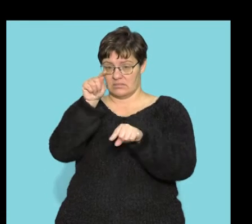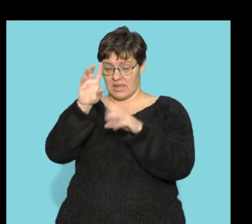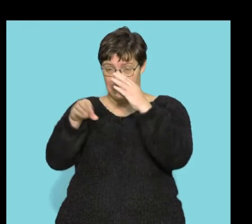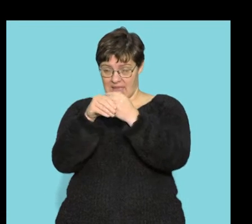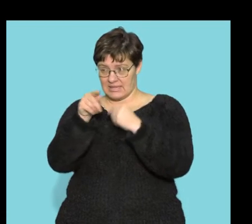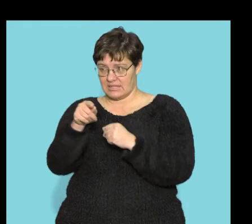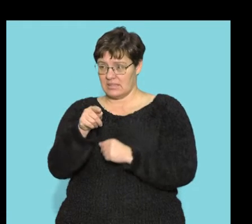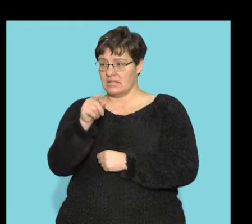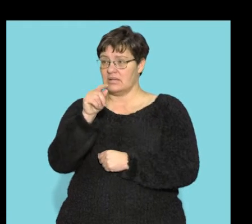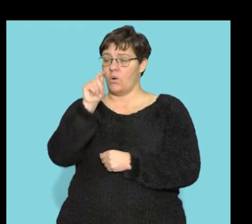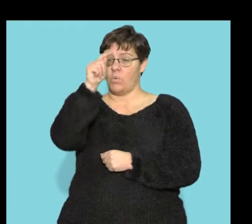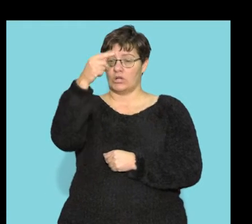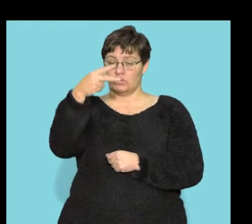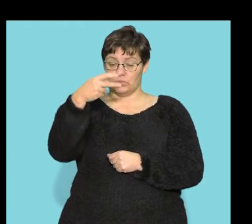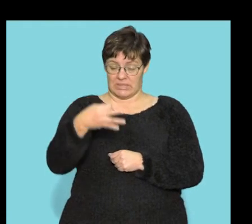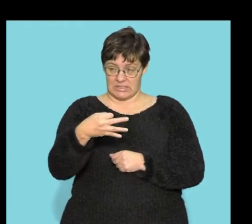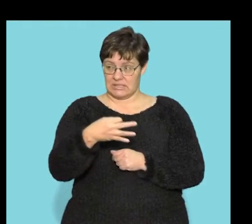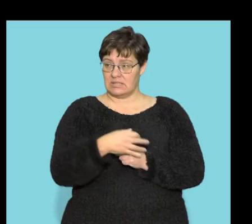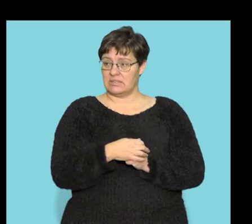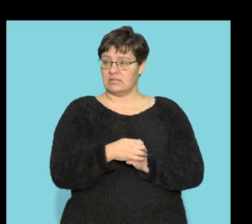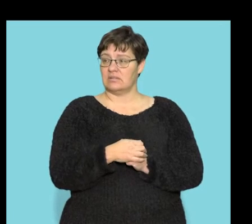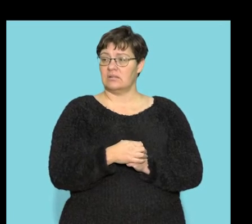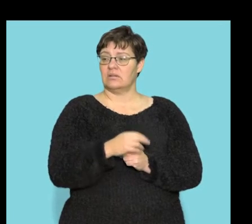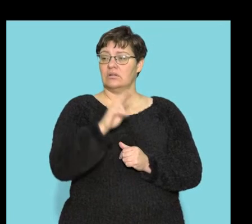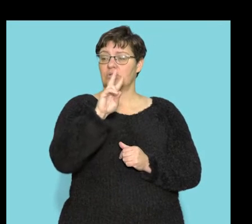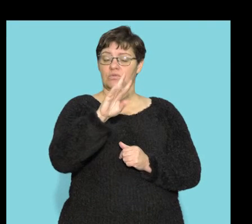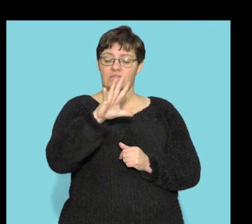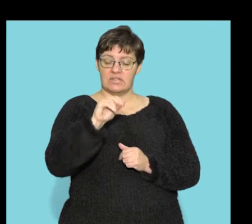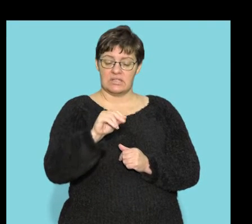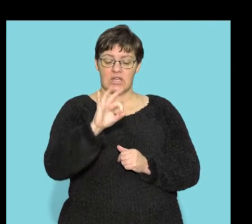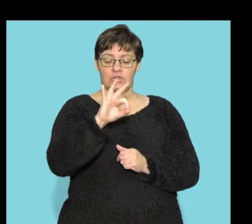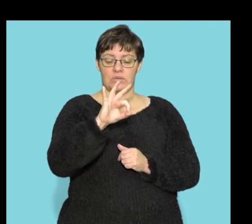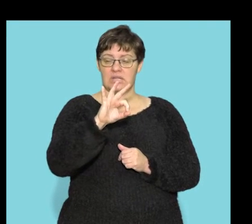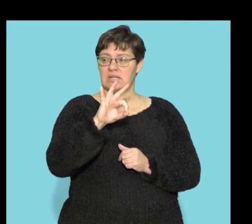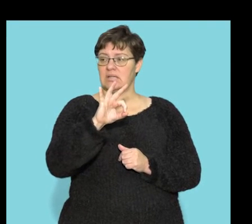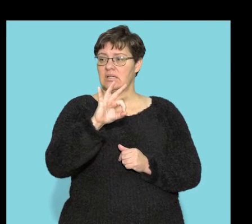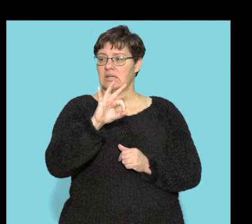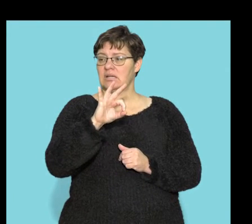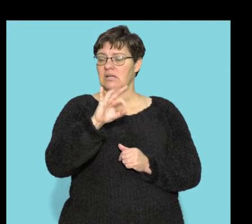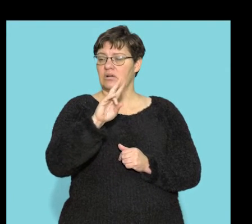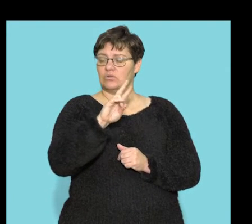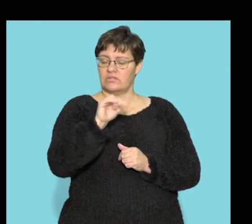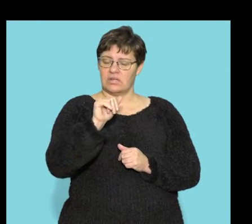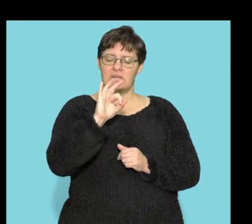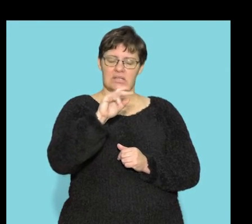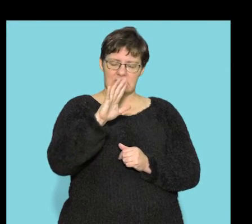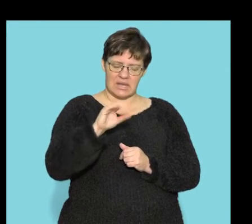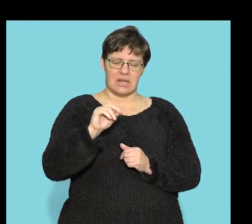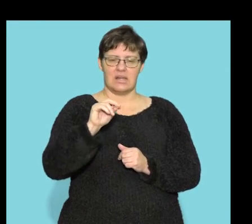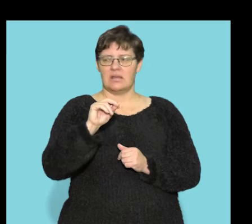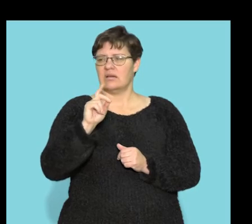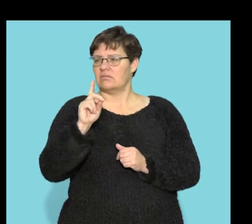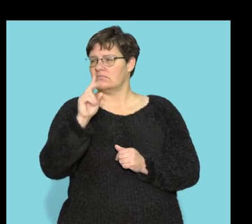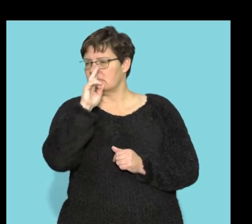your three components, 250, 310, 250, 310, 380. Let's